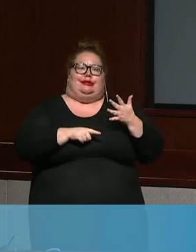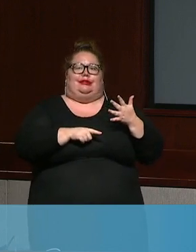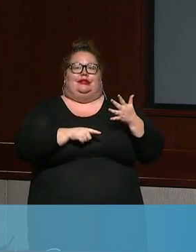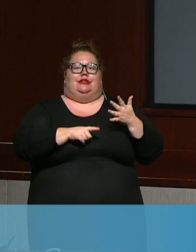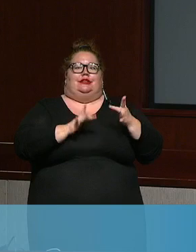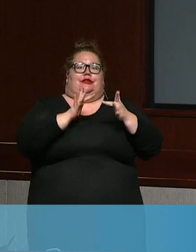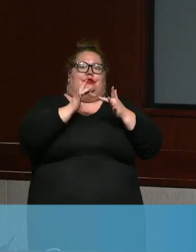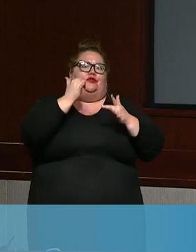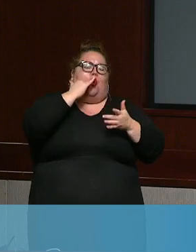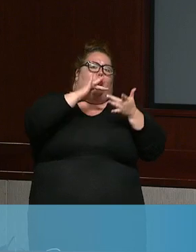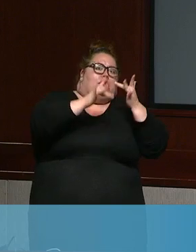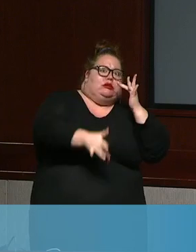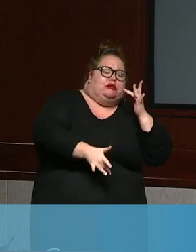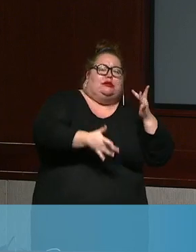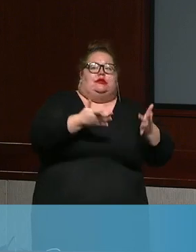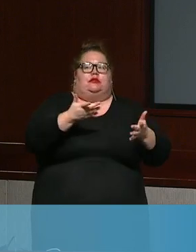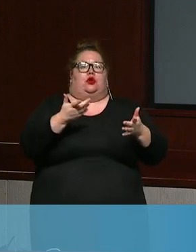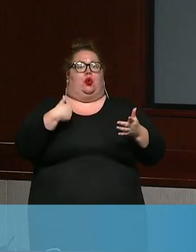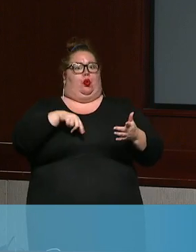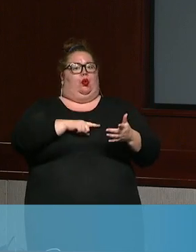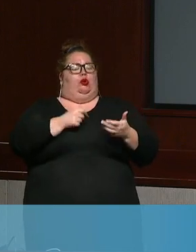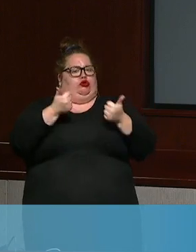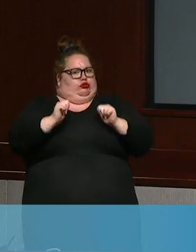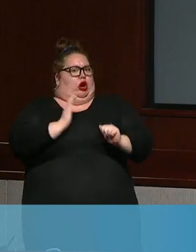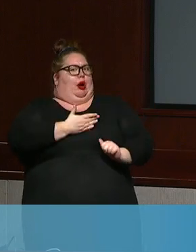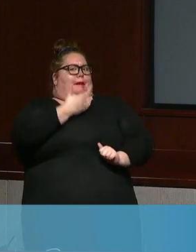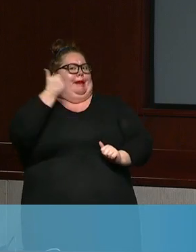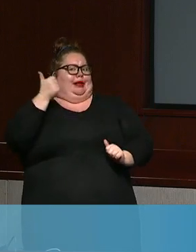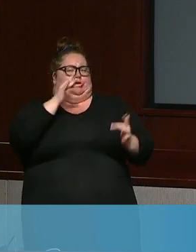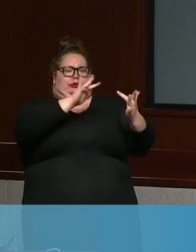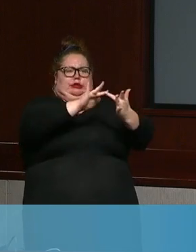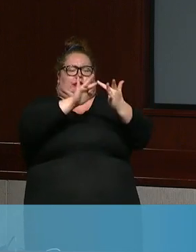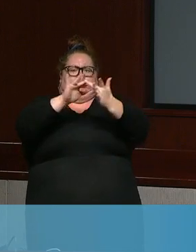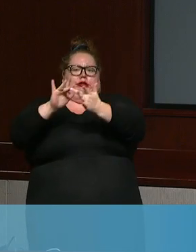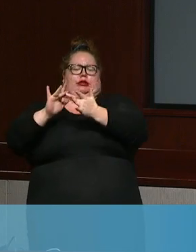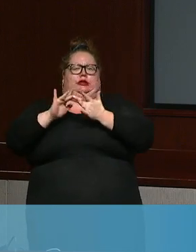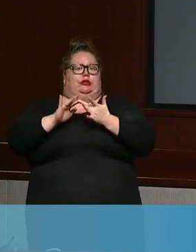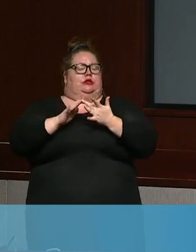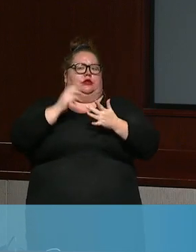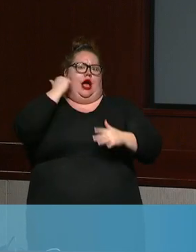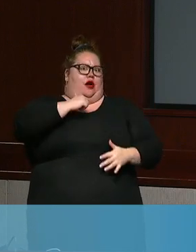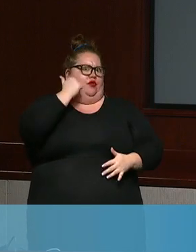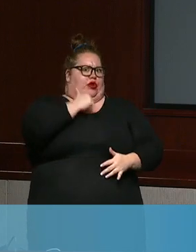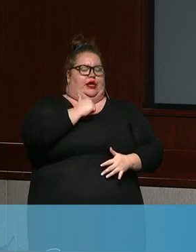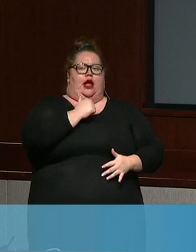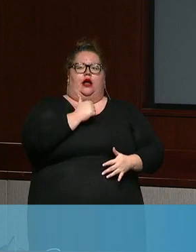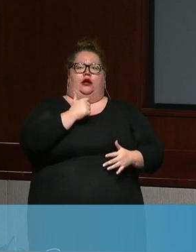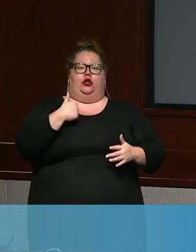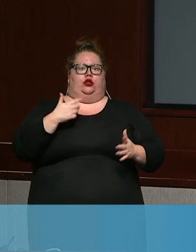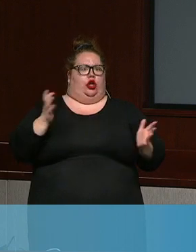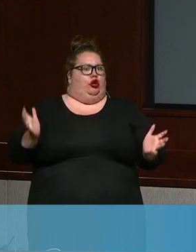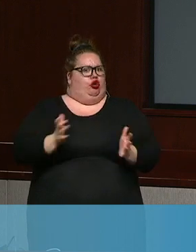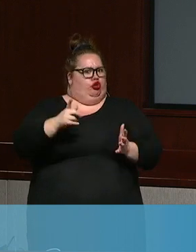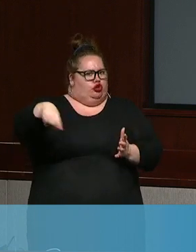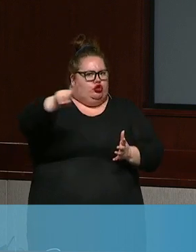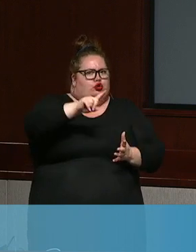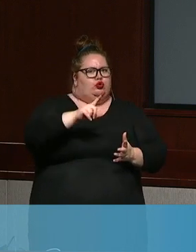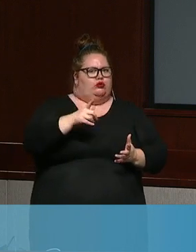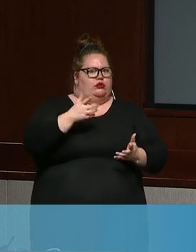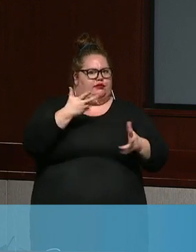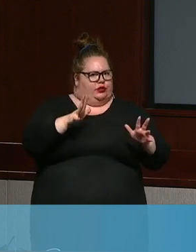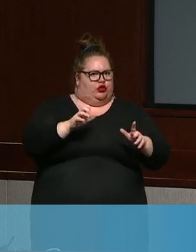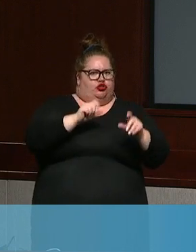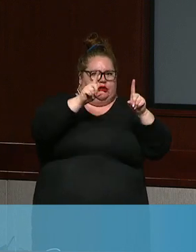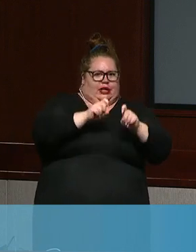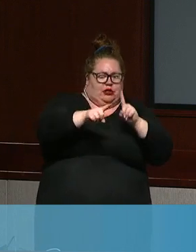of time trying to reach out to patients. We continue to have staff do that 7 days a week. We encourage patients, if they are waiting to hear from us, or if they have